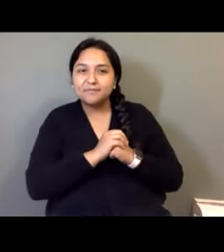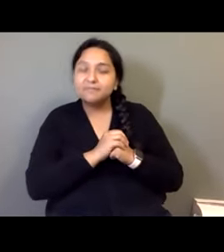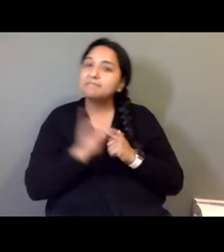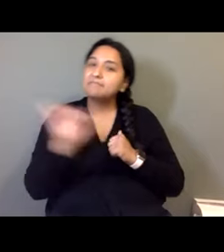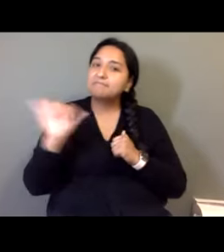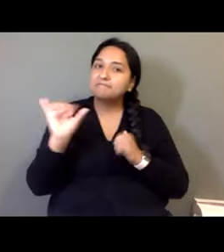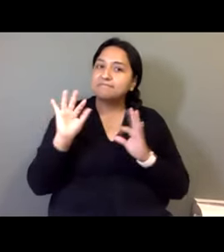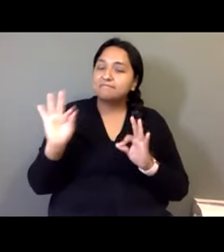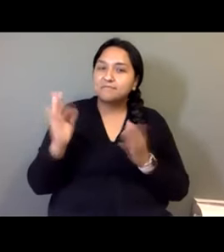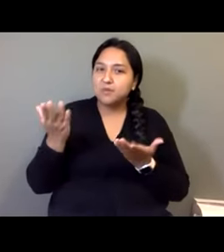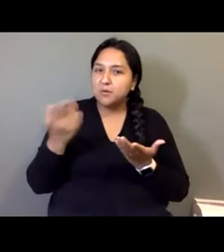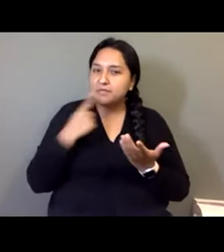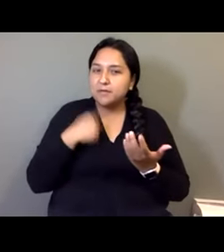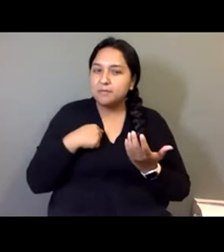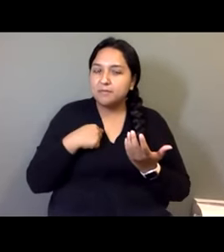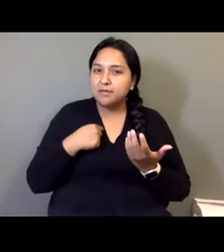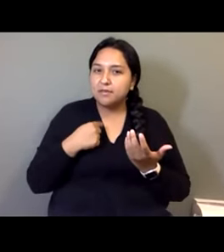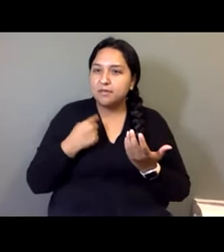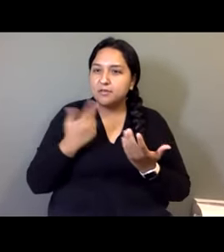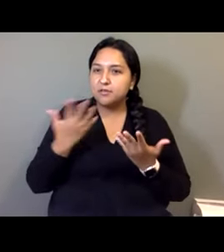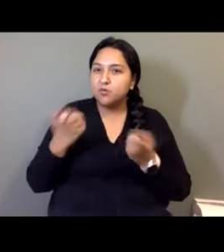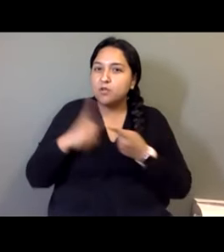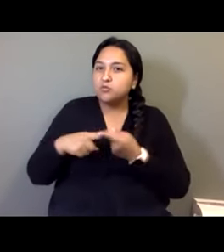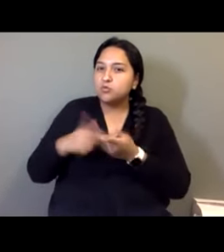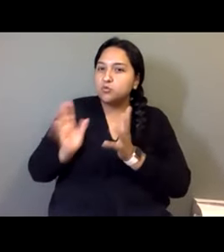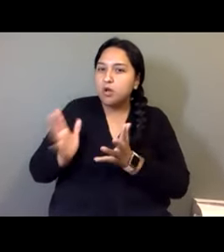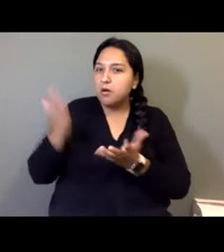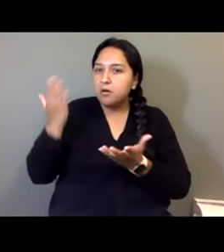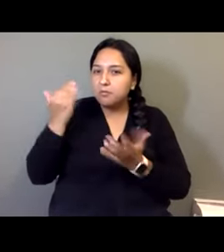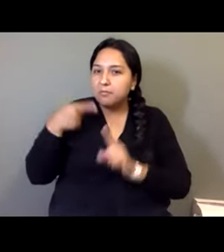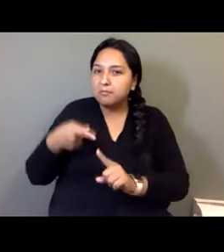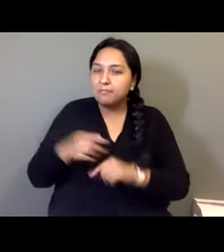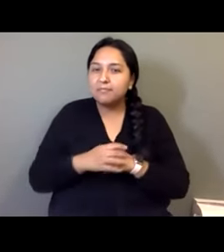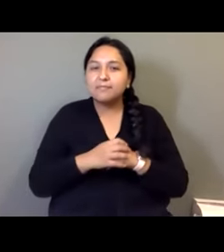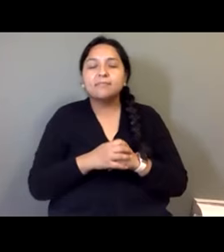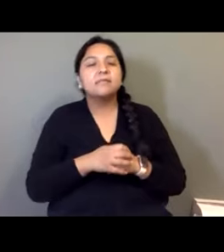Likewise. So tell me, why did you want to talk to me? So